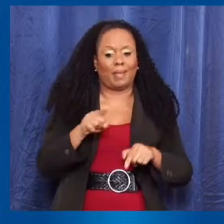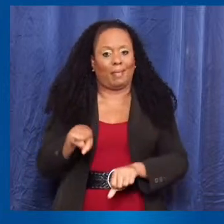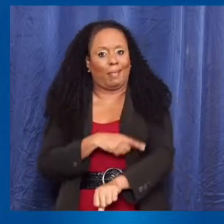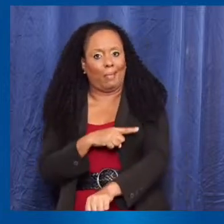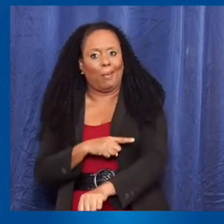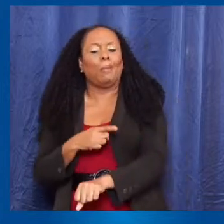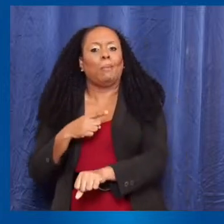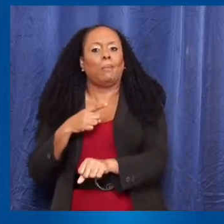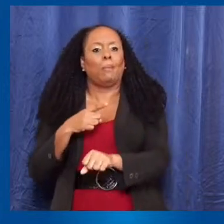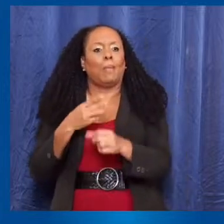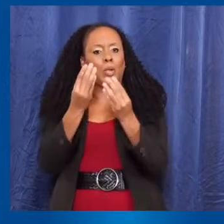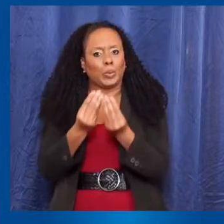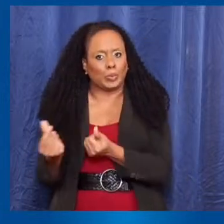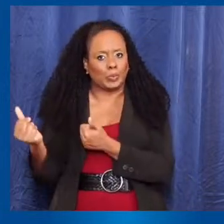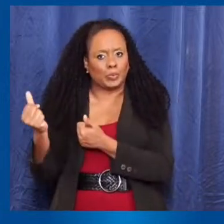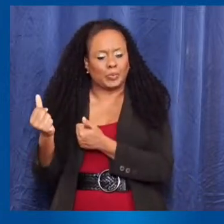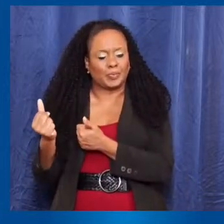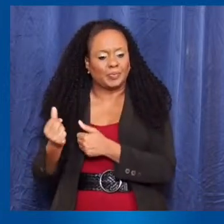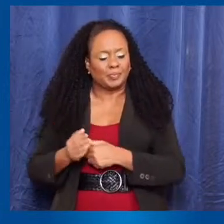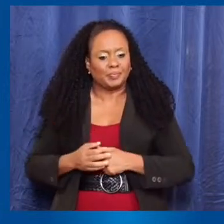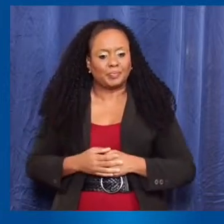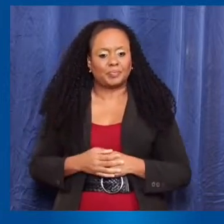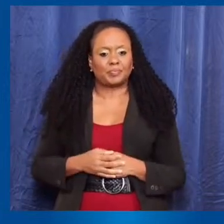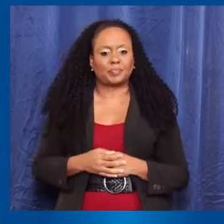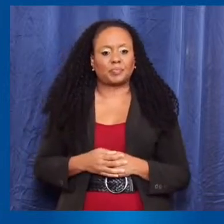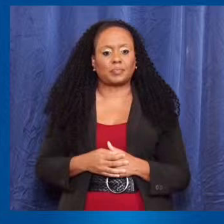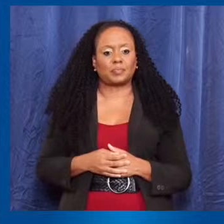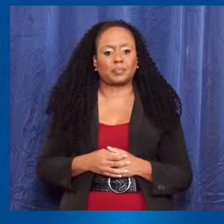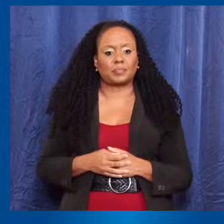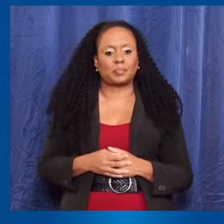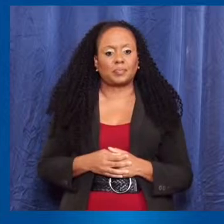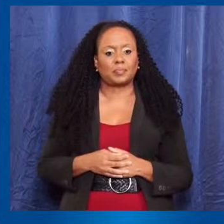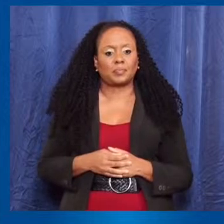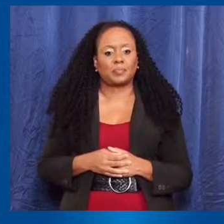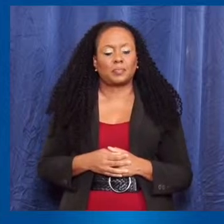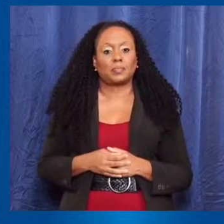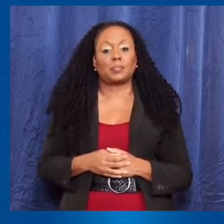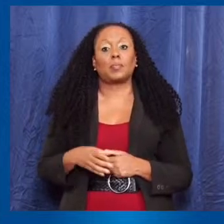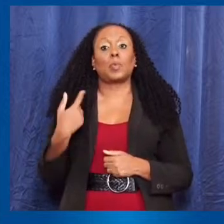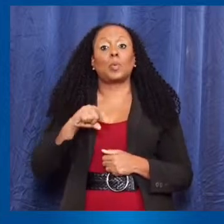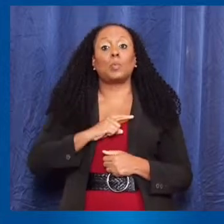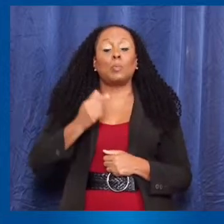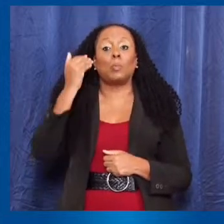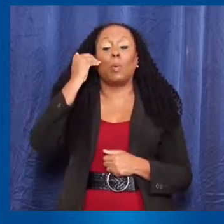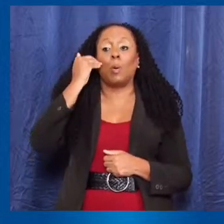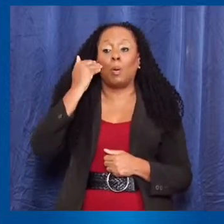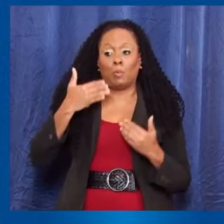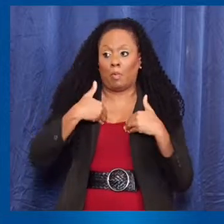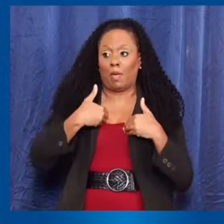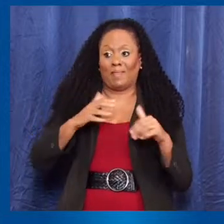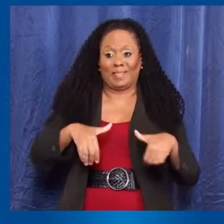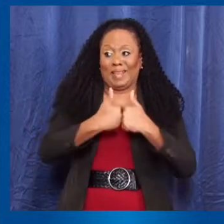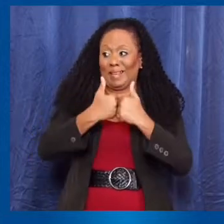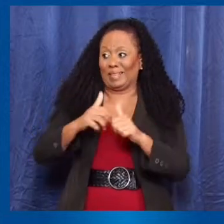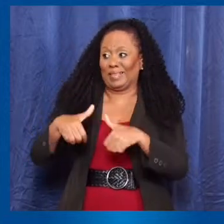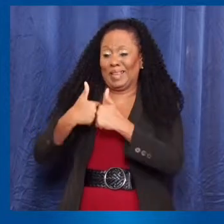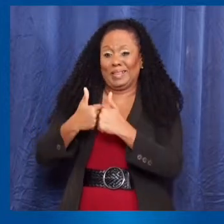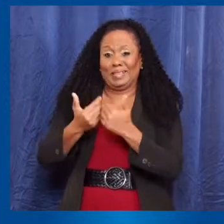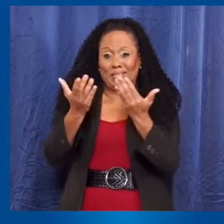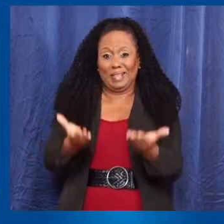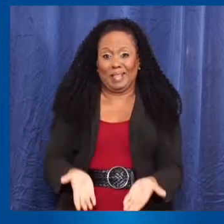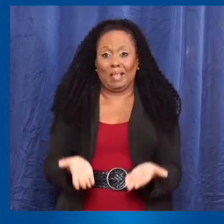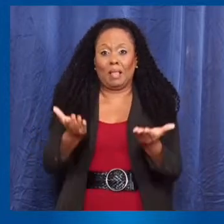time to address the root causes of global challenges and help us build a